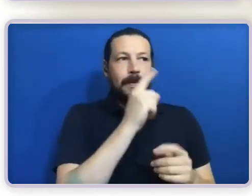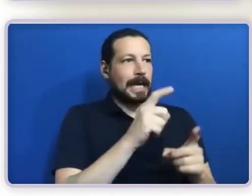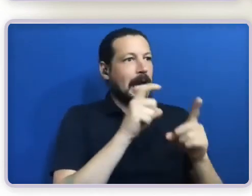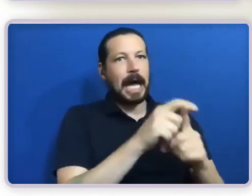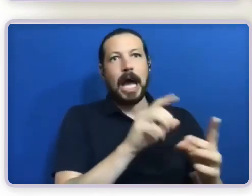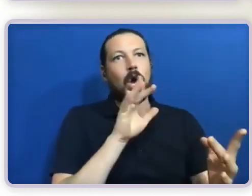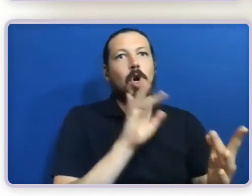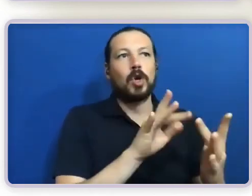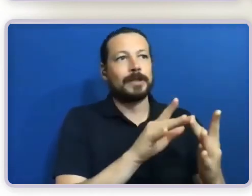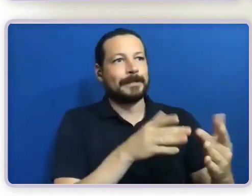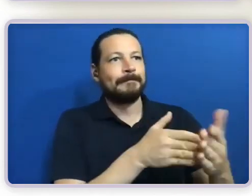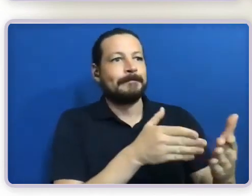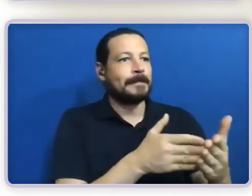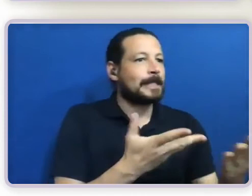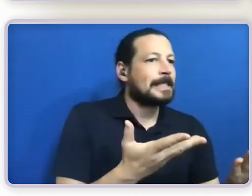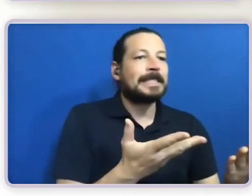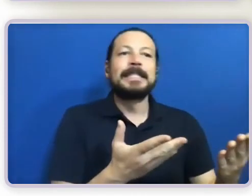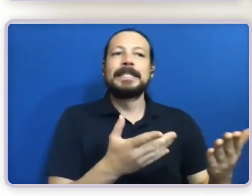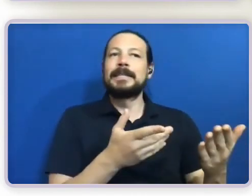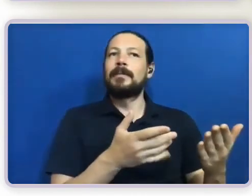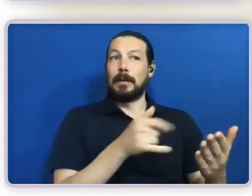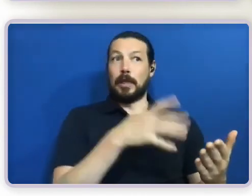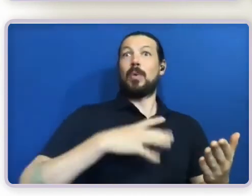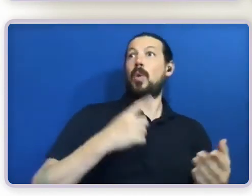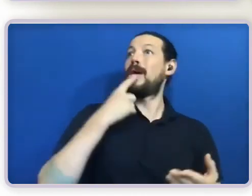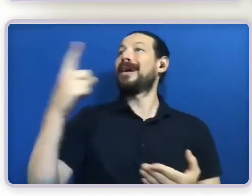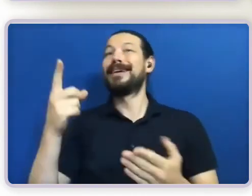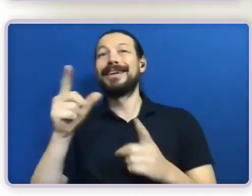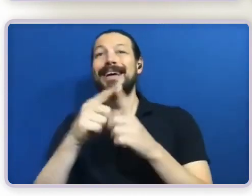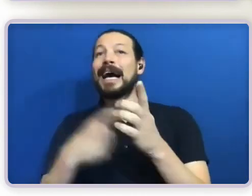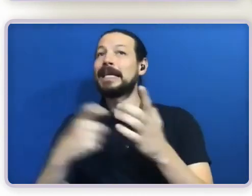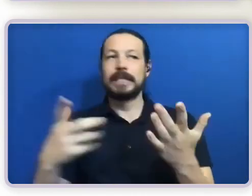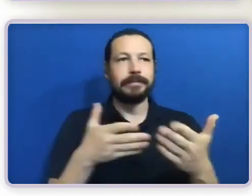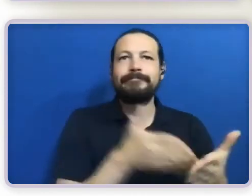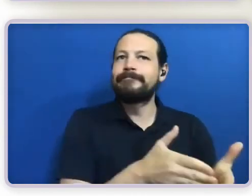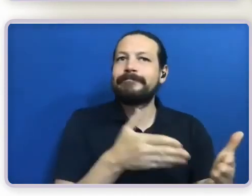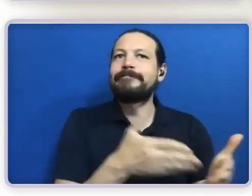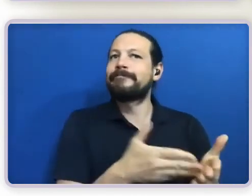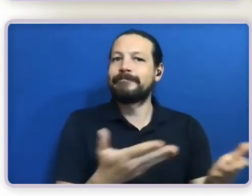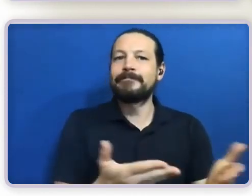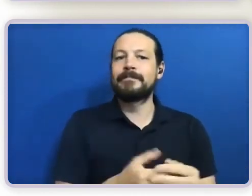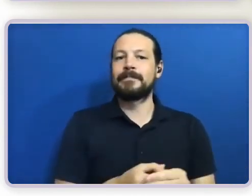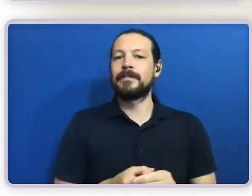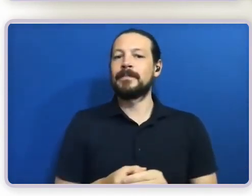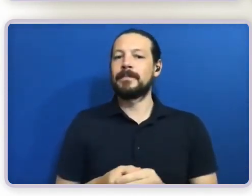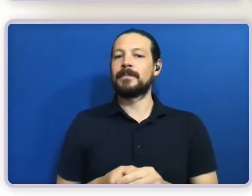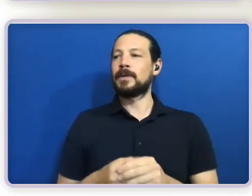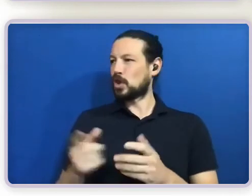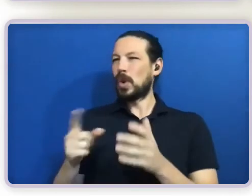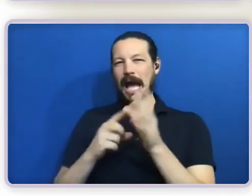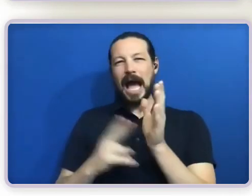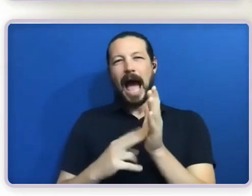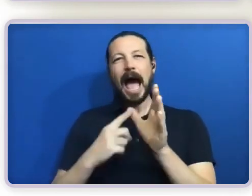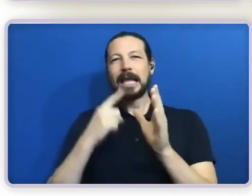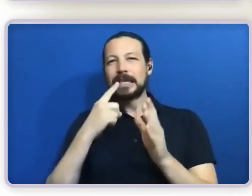engaging with the Commission. So as well as the examples that Anna has mentioned, we're keen